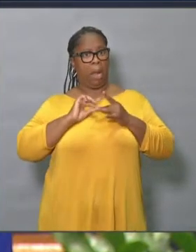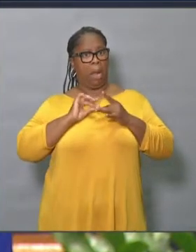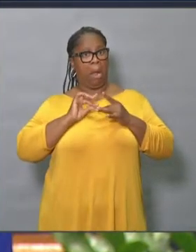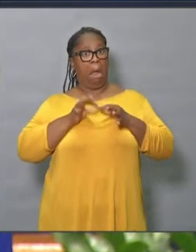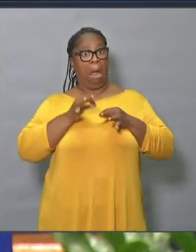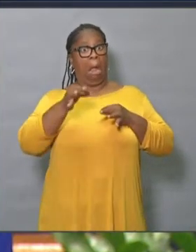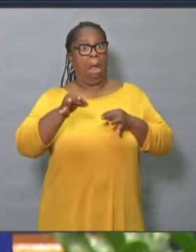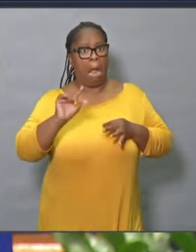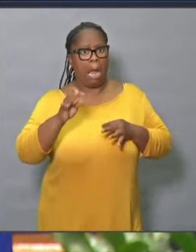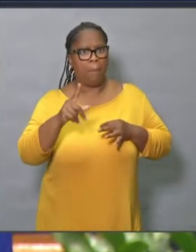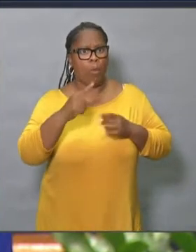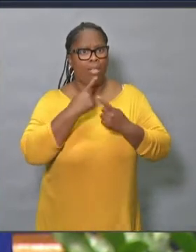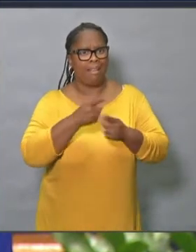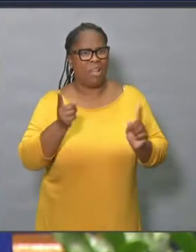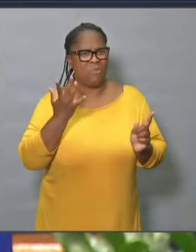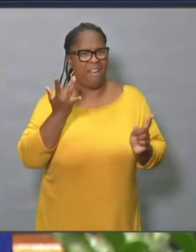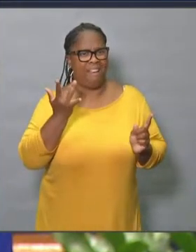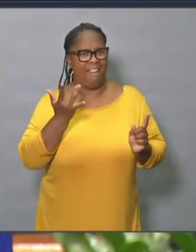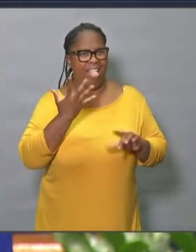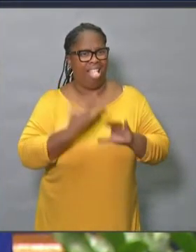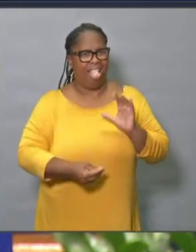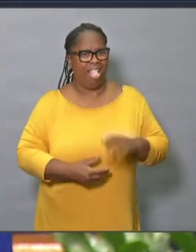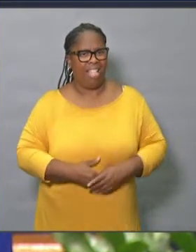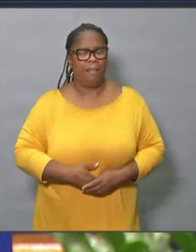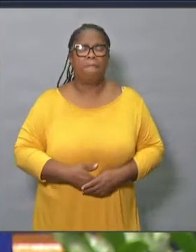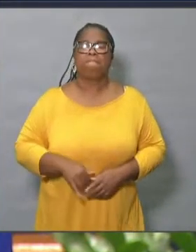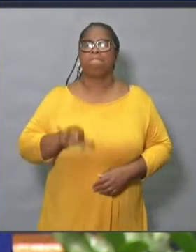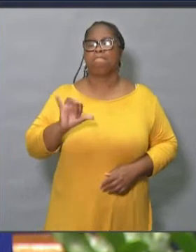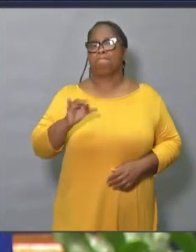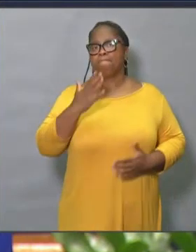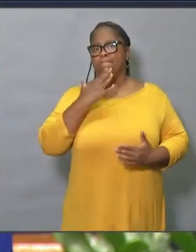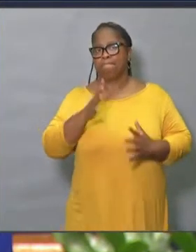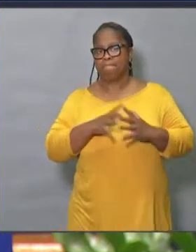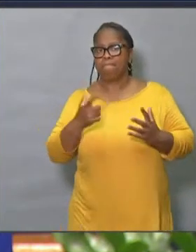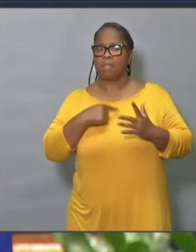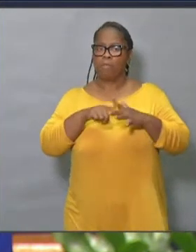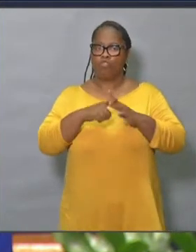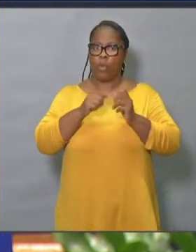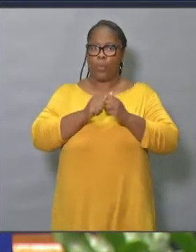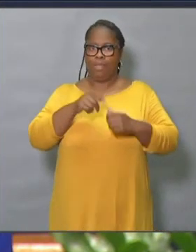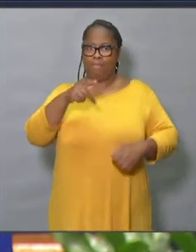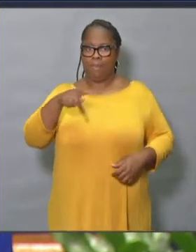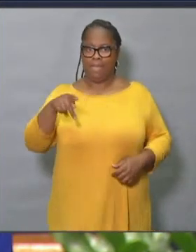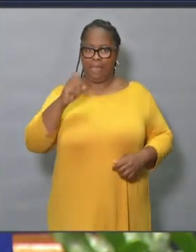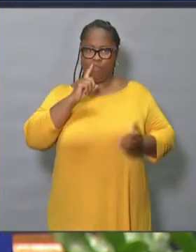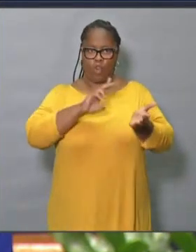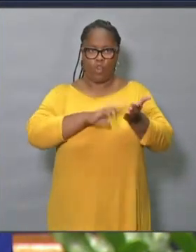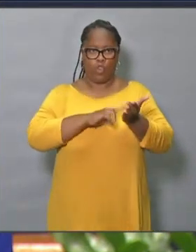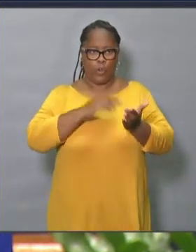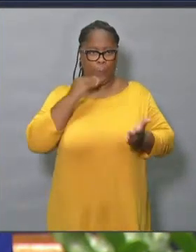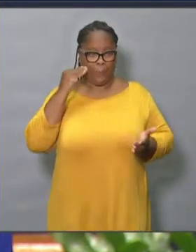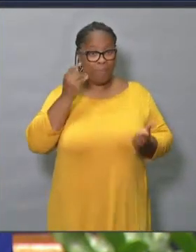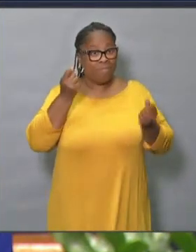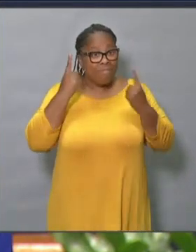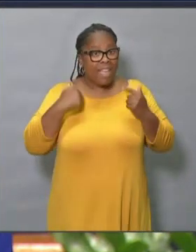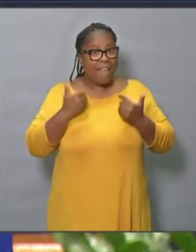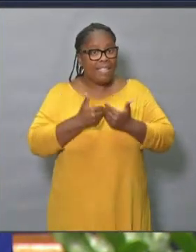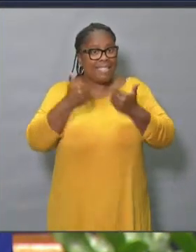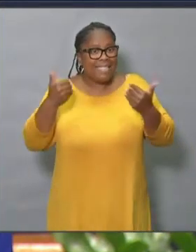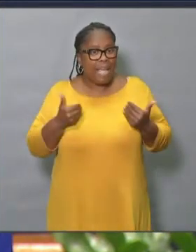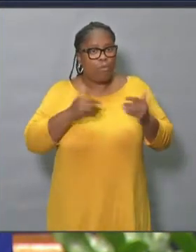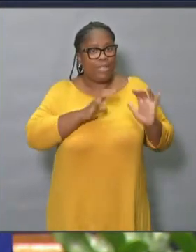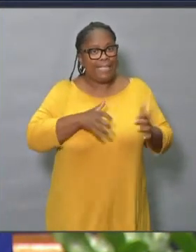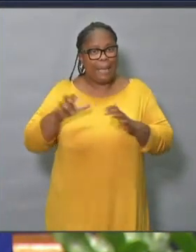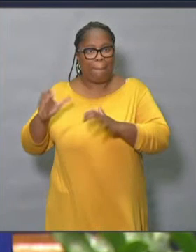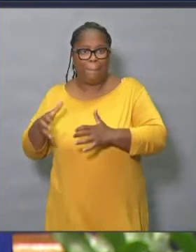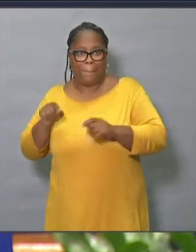these facilities? Thank you. Yeah, thanks a lot. Let me just start with the PPE in nursing homes. We have a separate team at the Department of Public